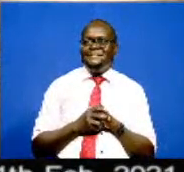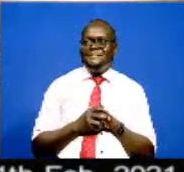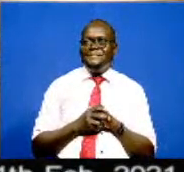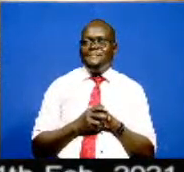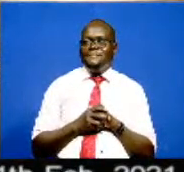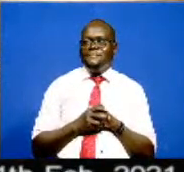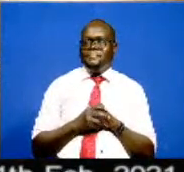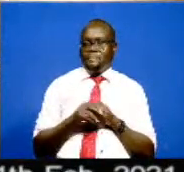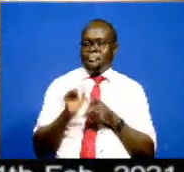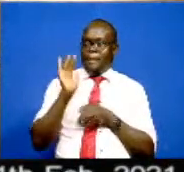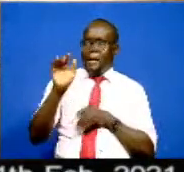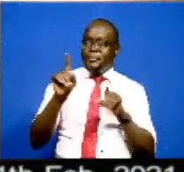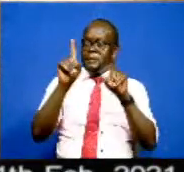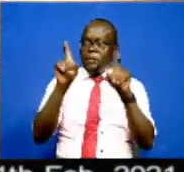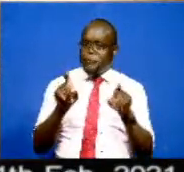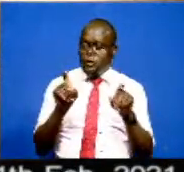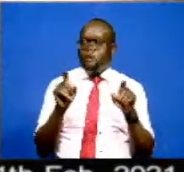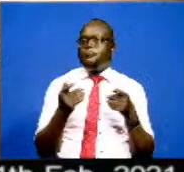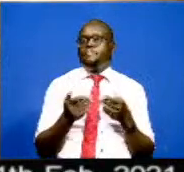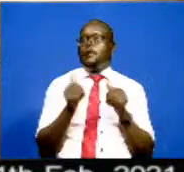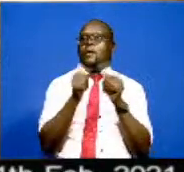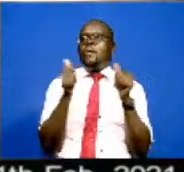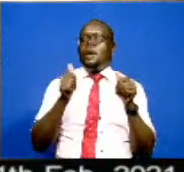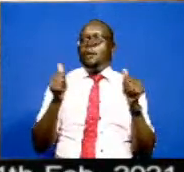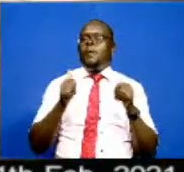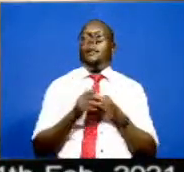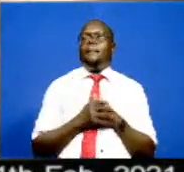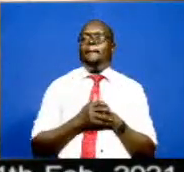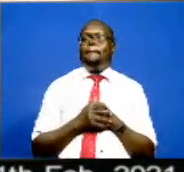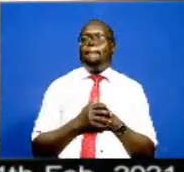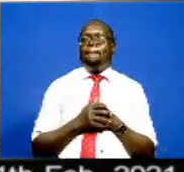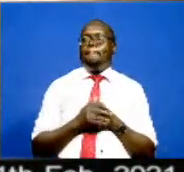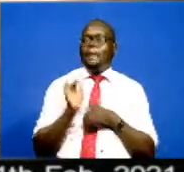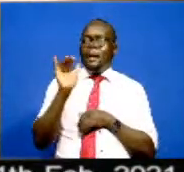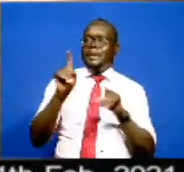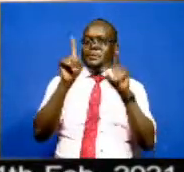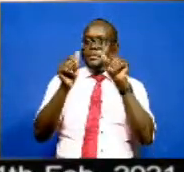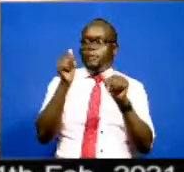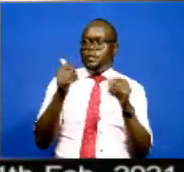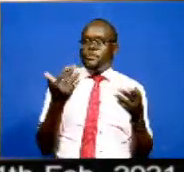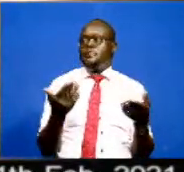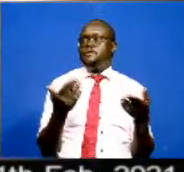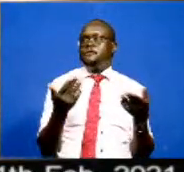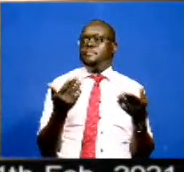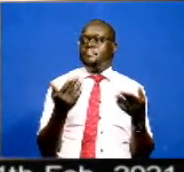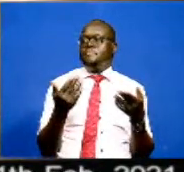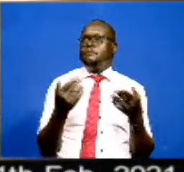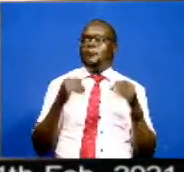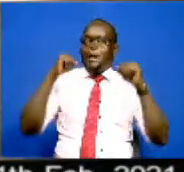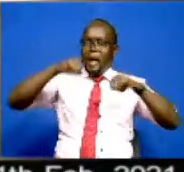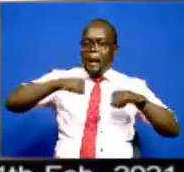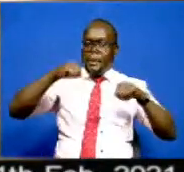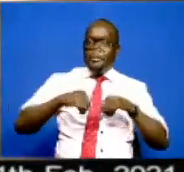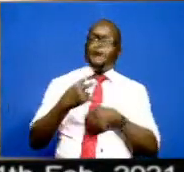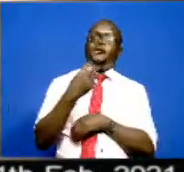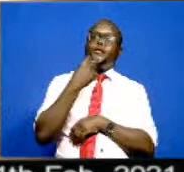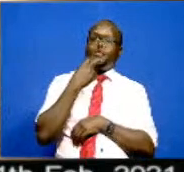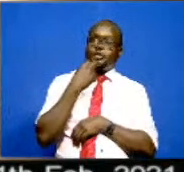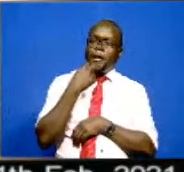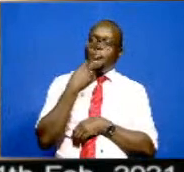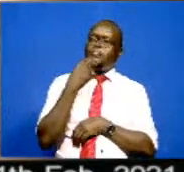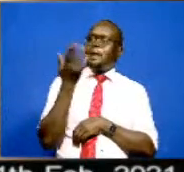I put the question. Very well. I put the question, which is further to the resolution of the House on Tuesday, 5th